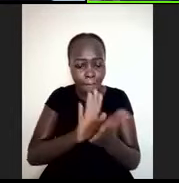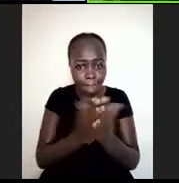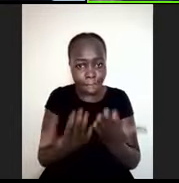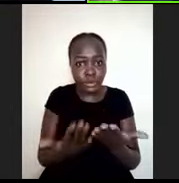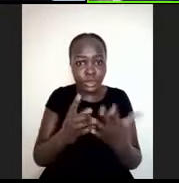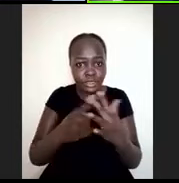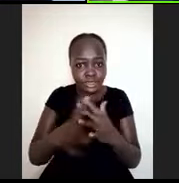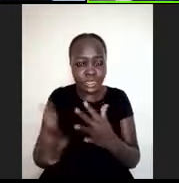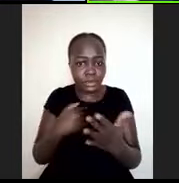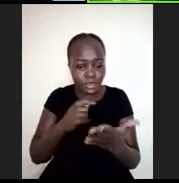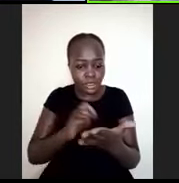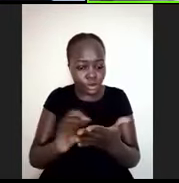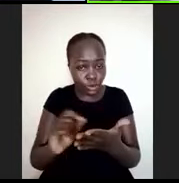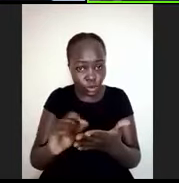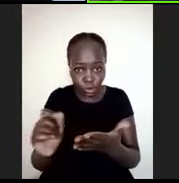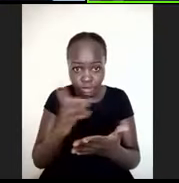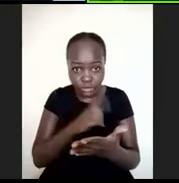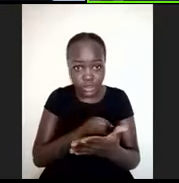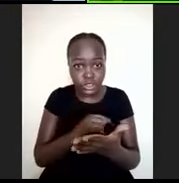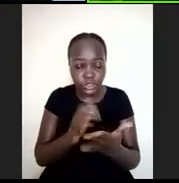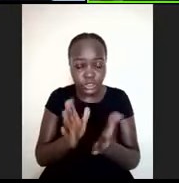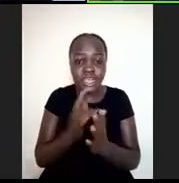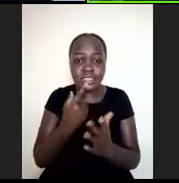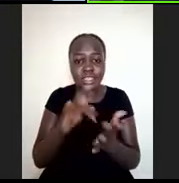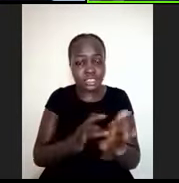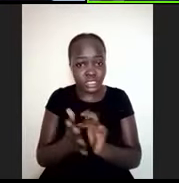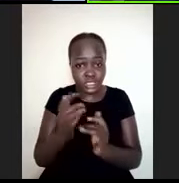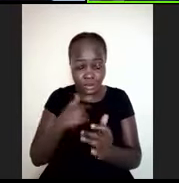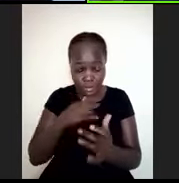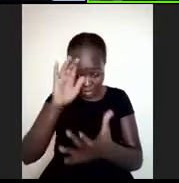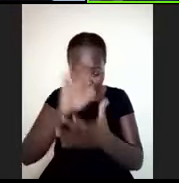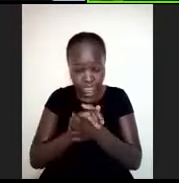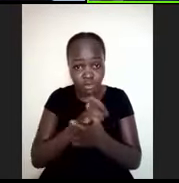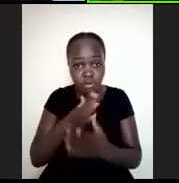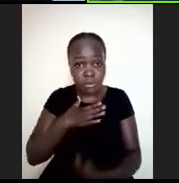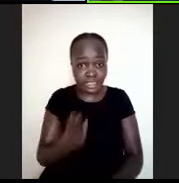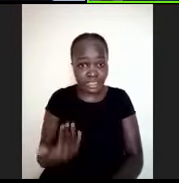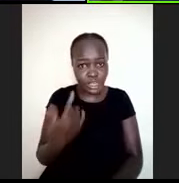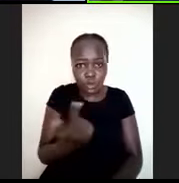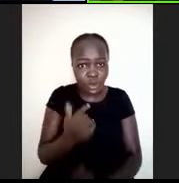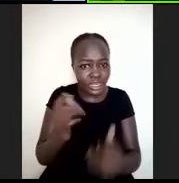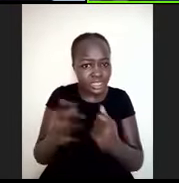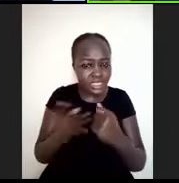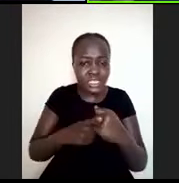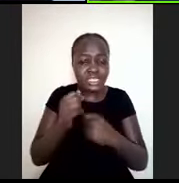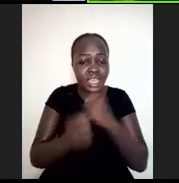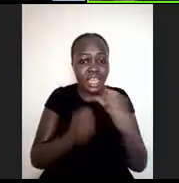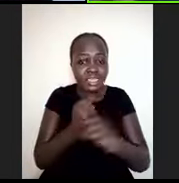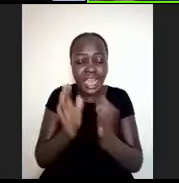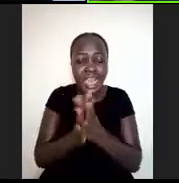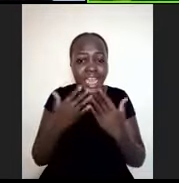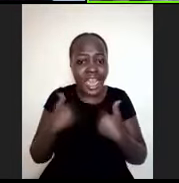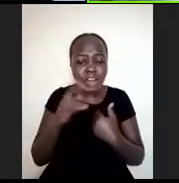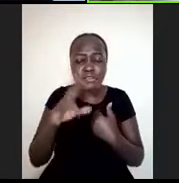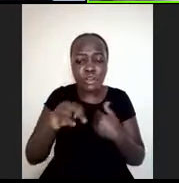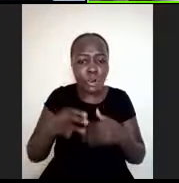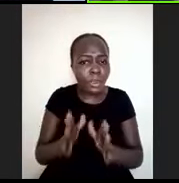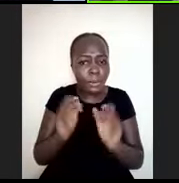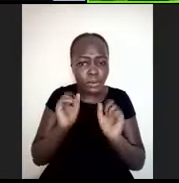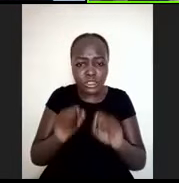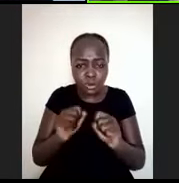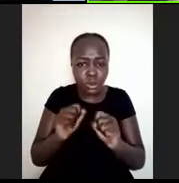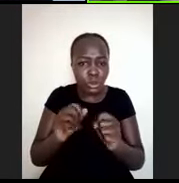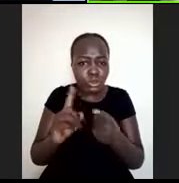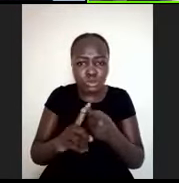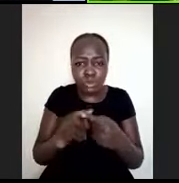down. I just said, you know, God, I believe my child. He's only 6 years old. And there's no way he can make up this story. But I don't know when you're